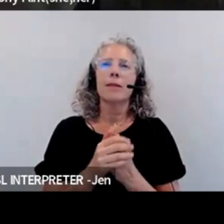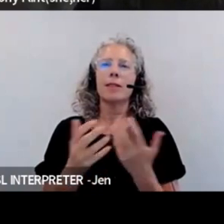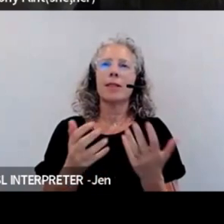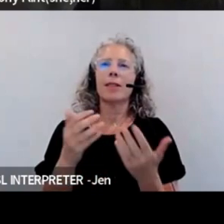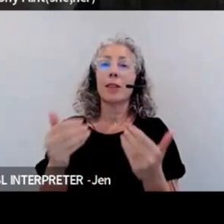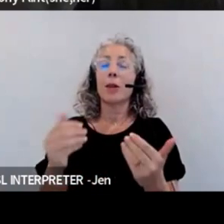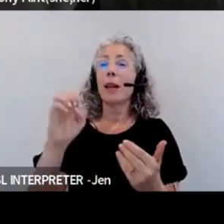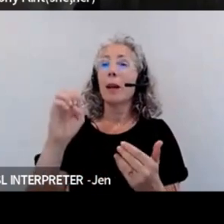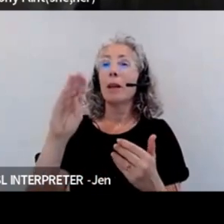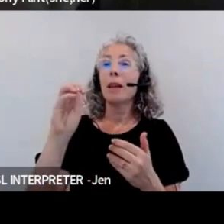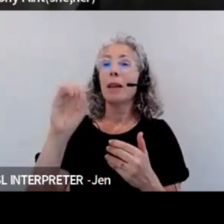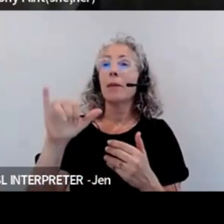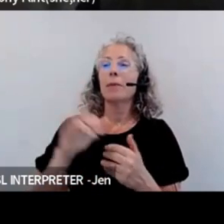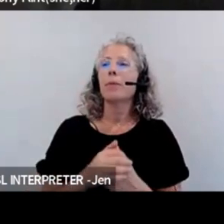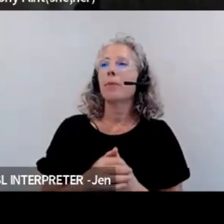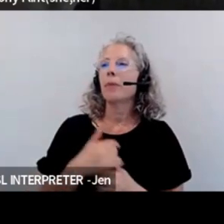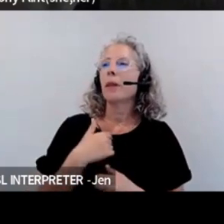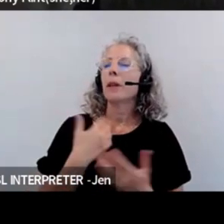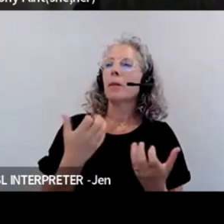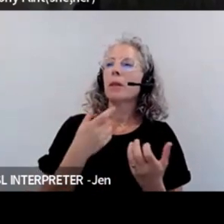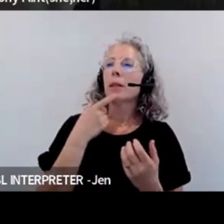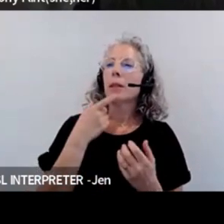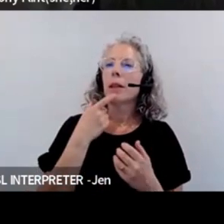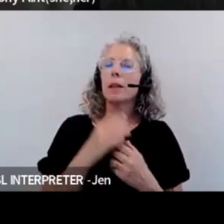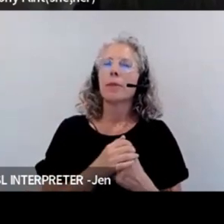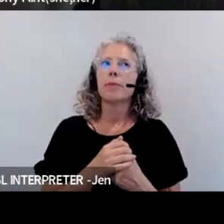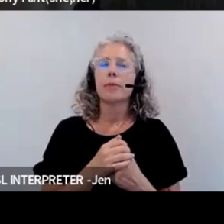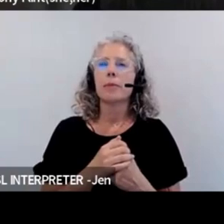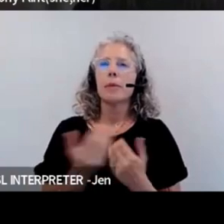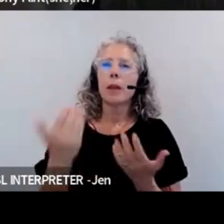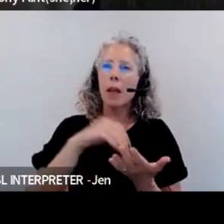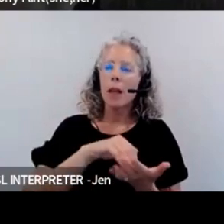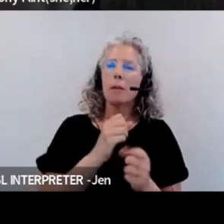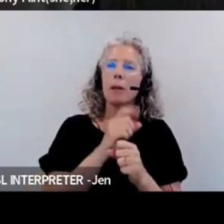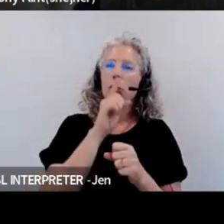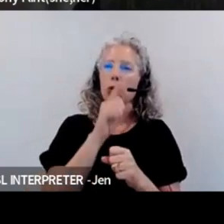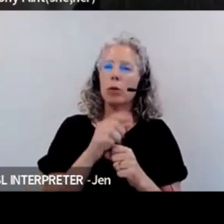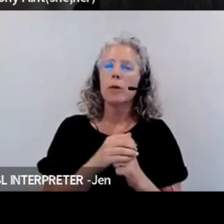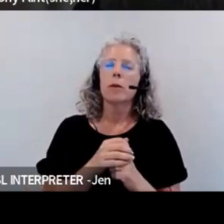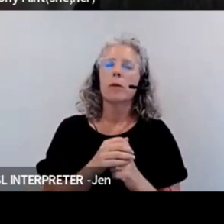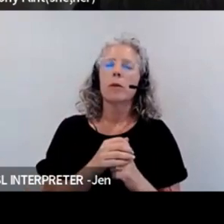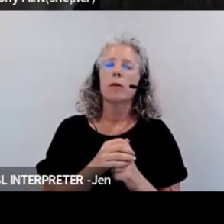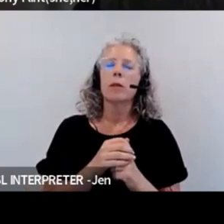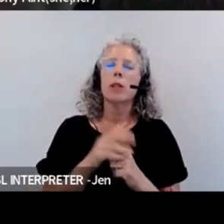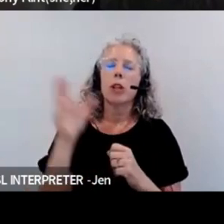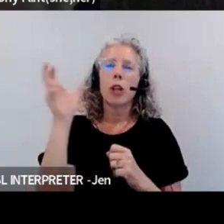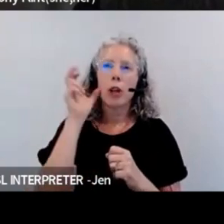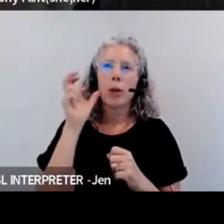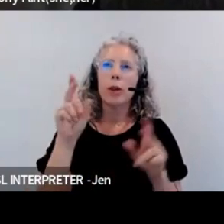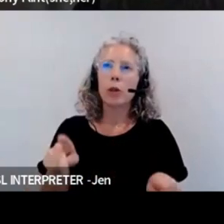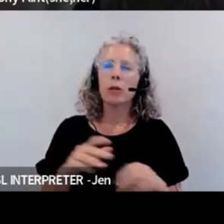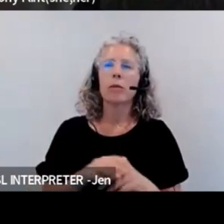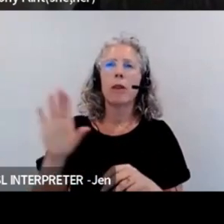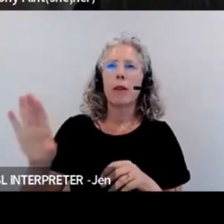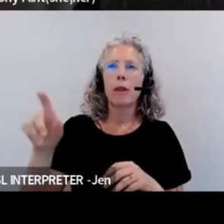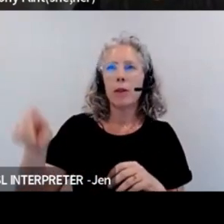Go ahead, Ebony, yeah. Yeah, I was just going to say, just again, making sure you're hearing the person and their